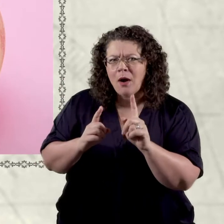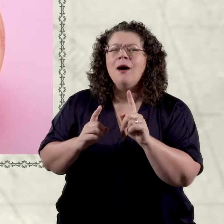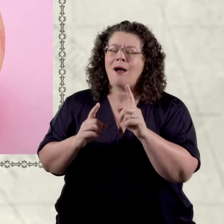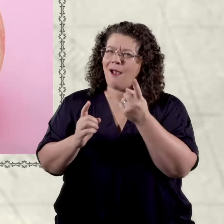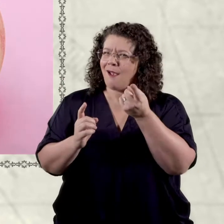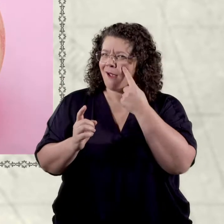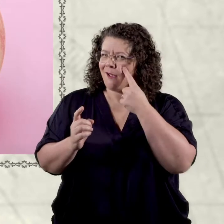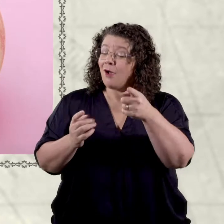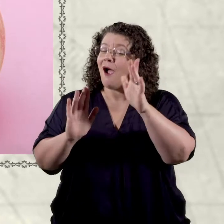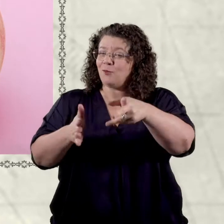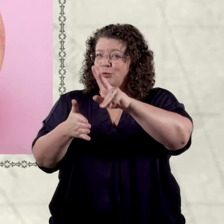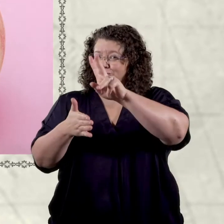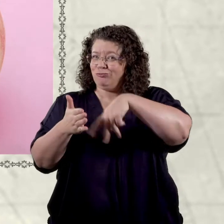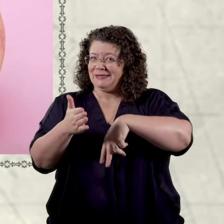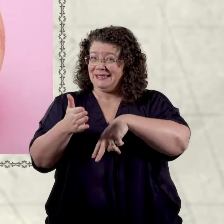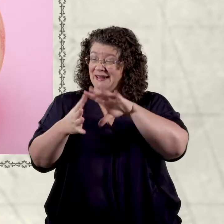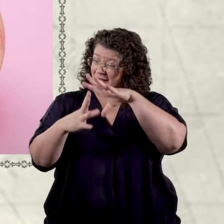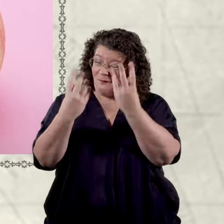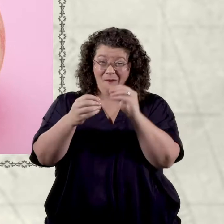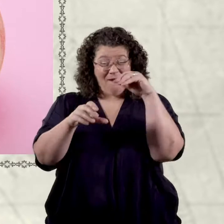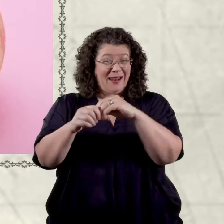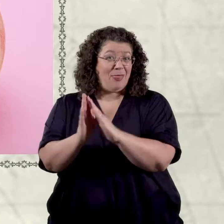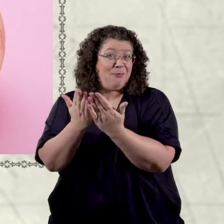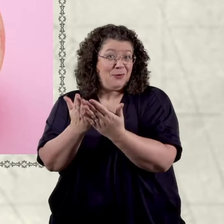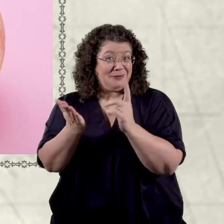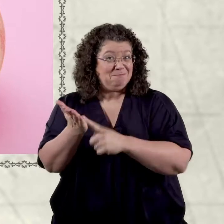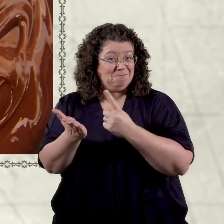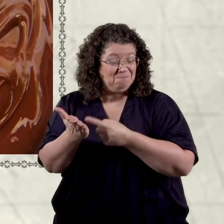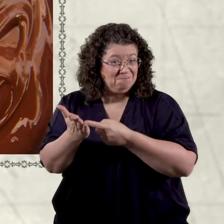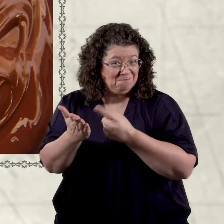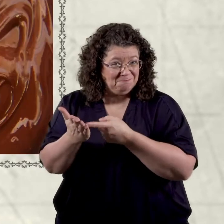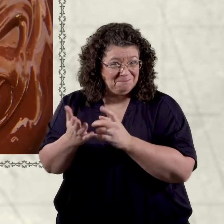do is read. It's all in the book.